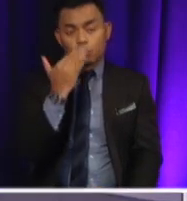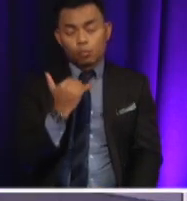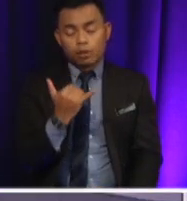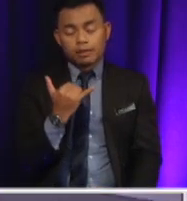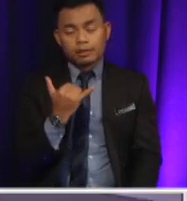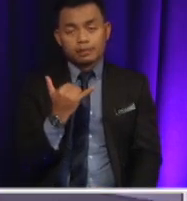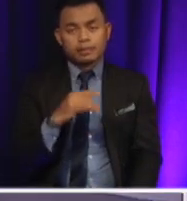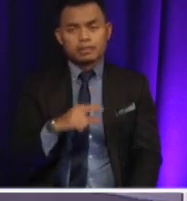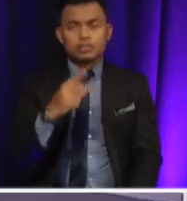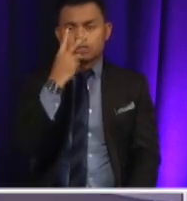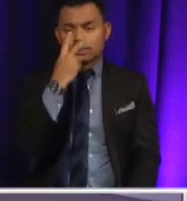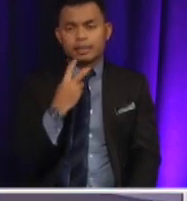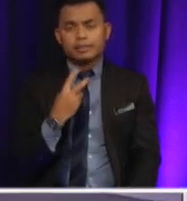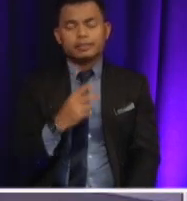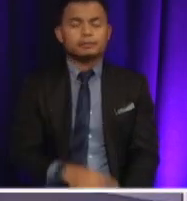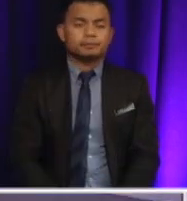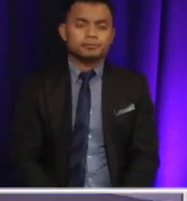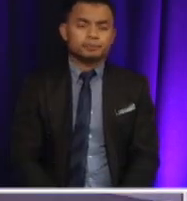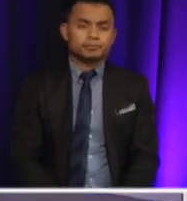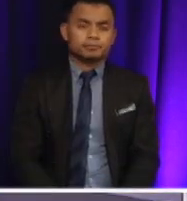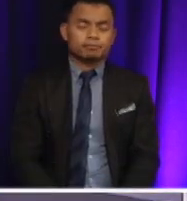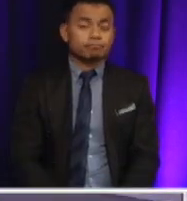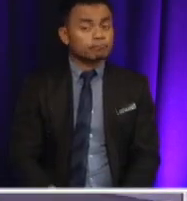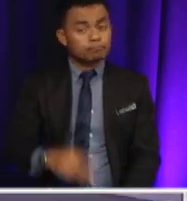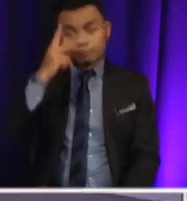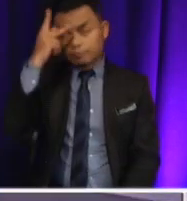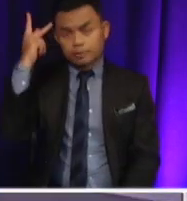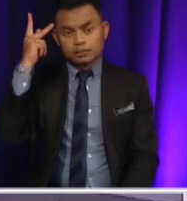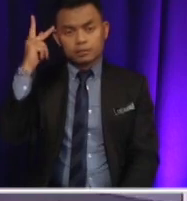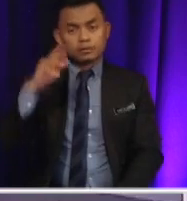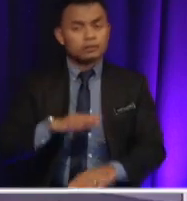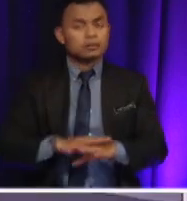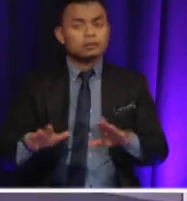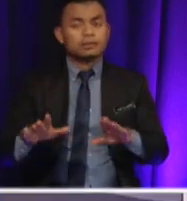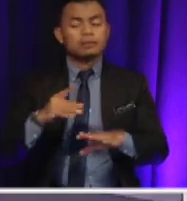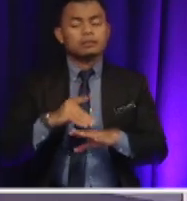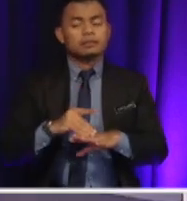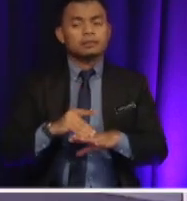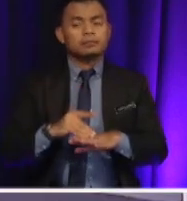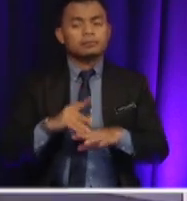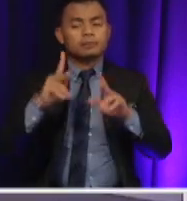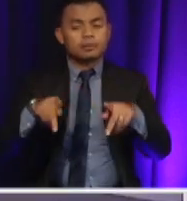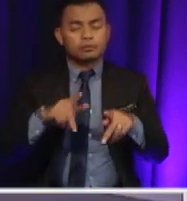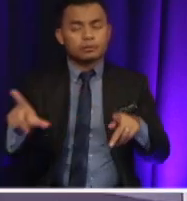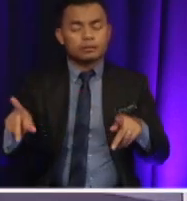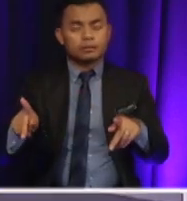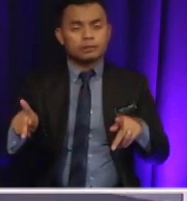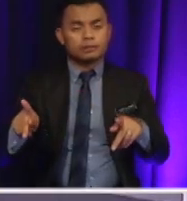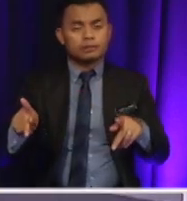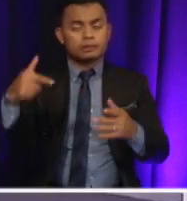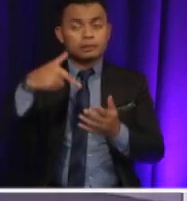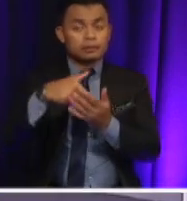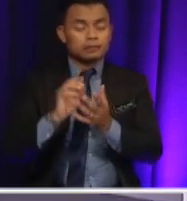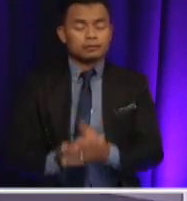I ams. They are sad because they're just not wanted anymore. Yeah. Okay, so that will help you to answer